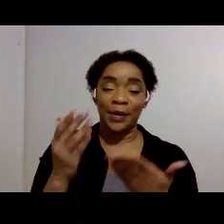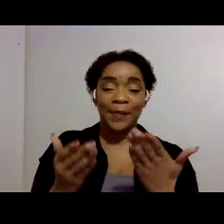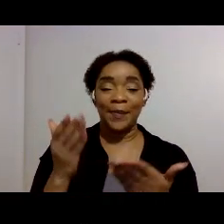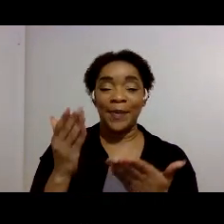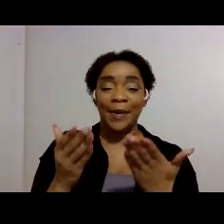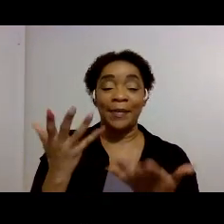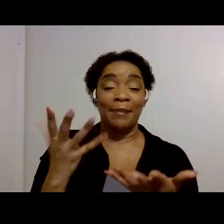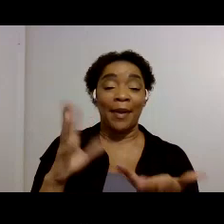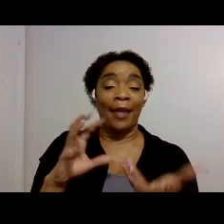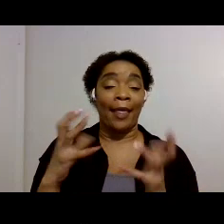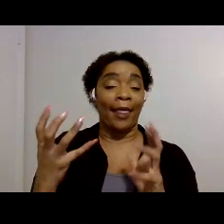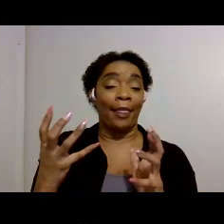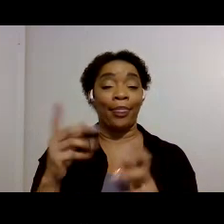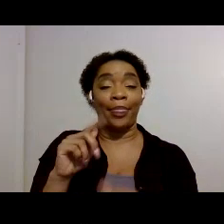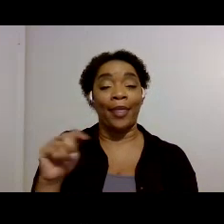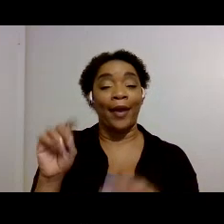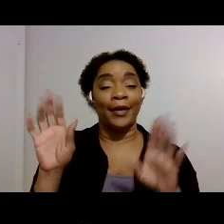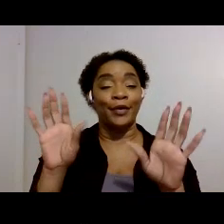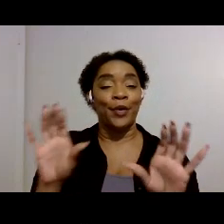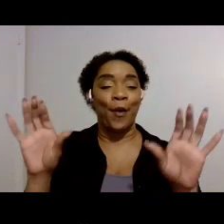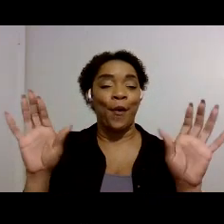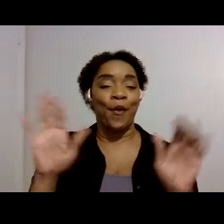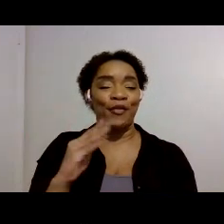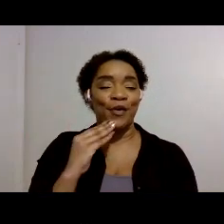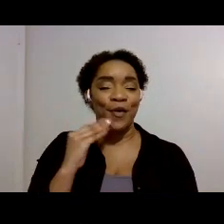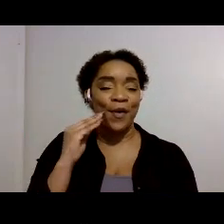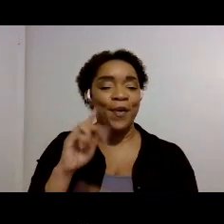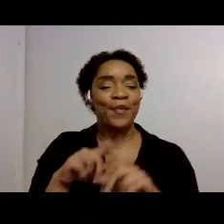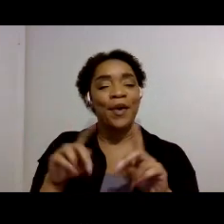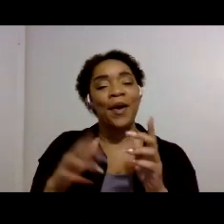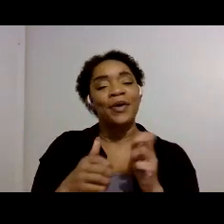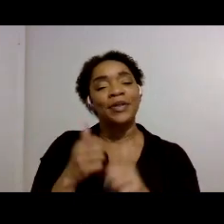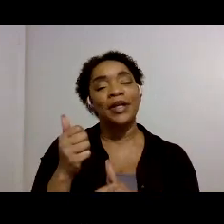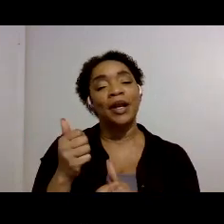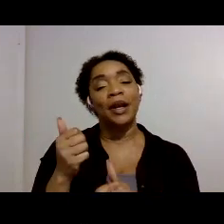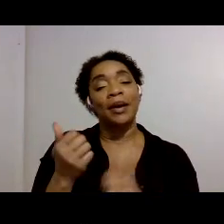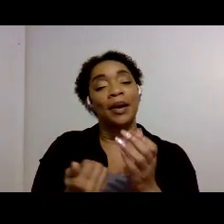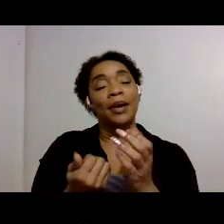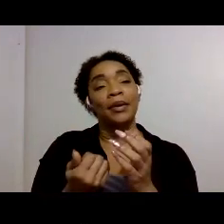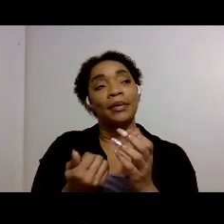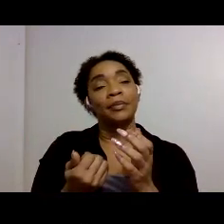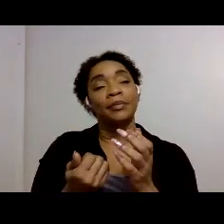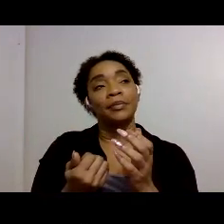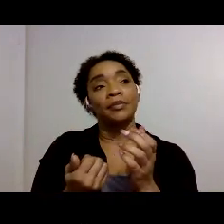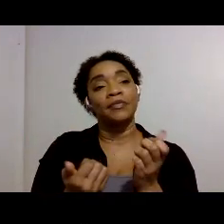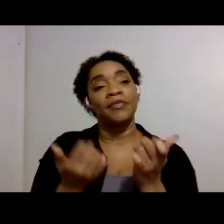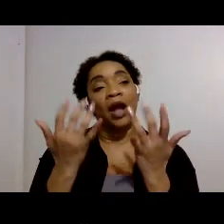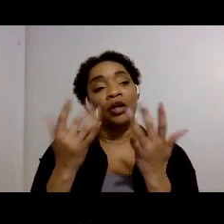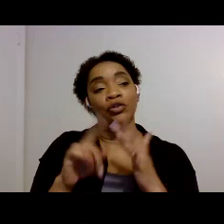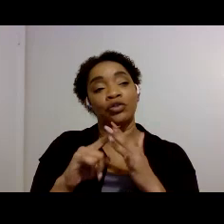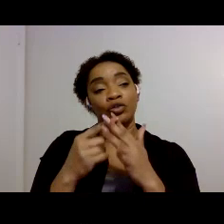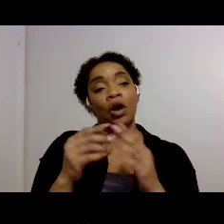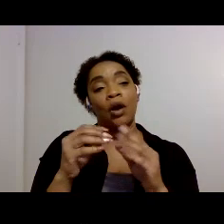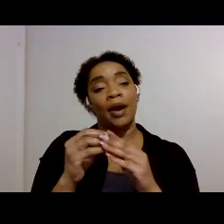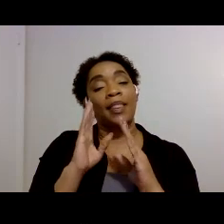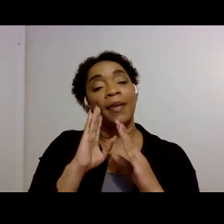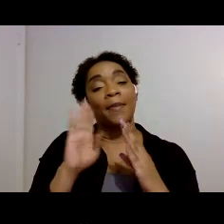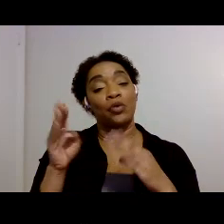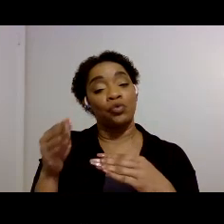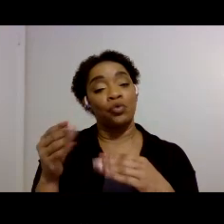home. But traditionally, most fires start in the either the bedrooms or the